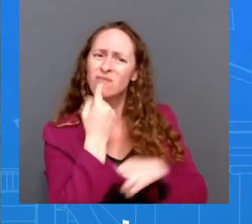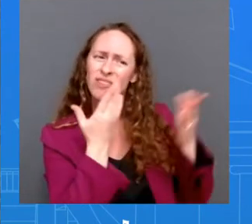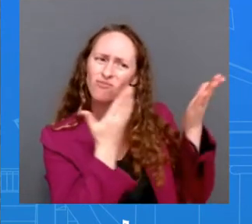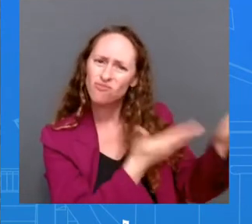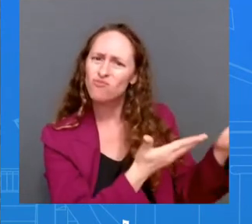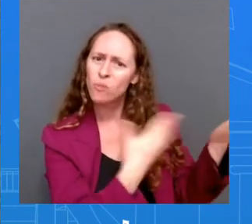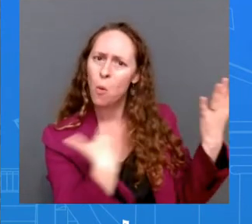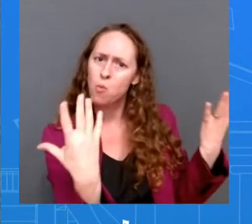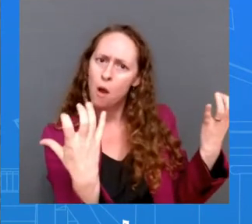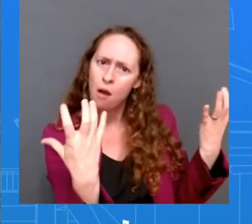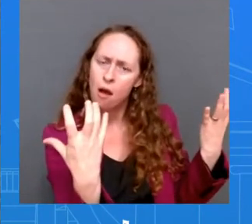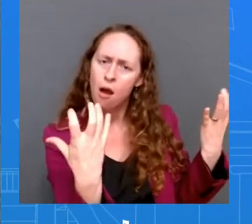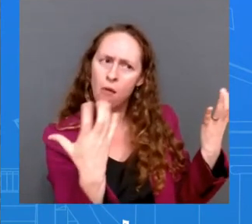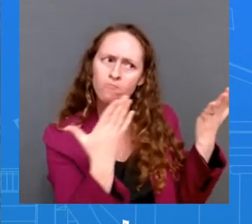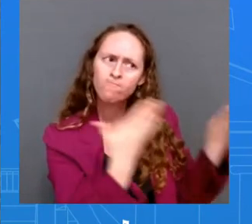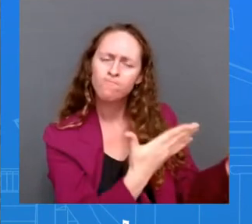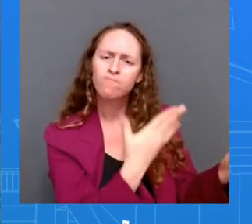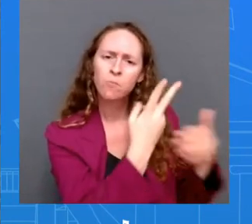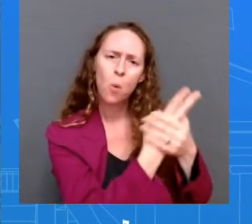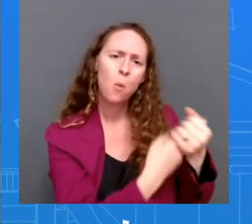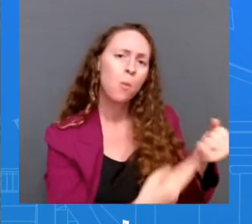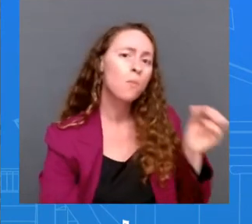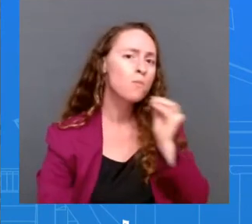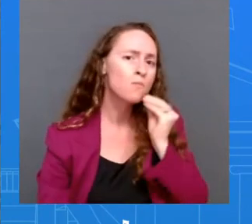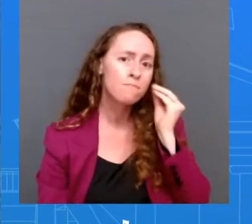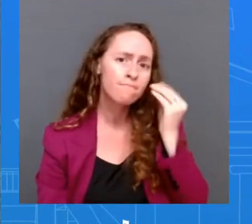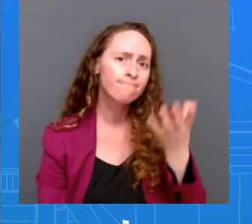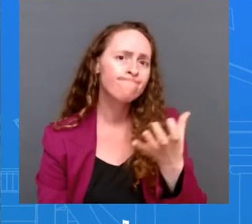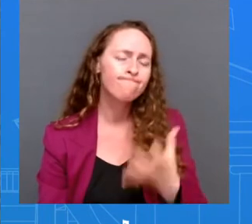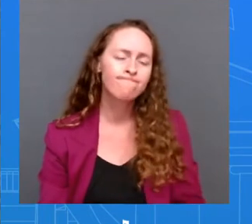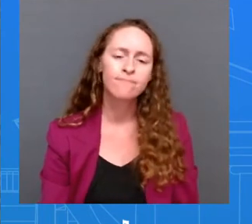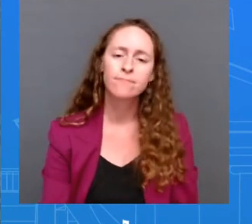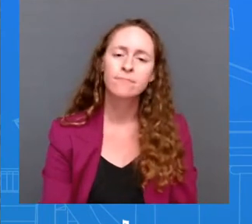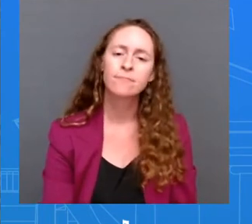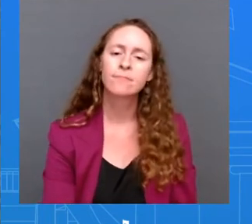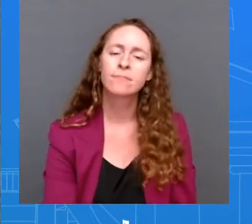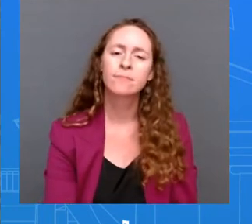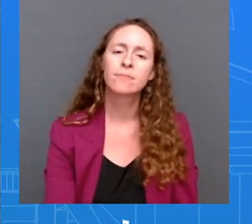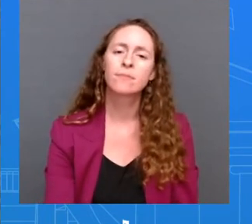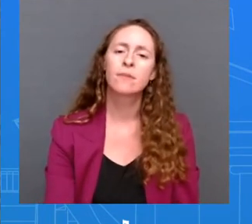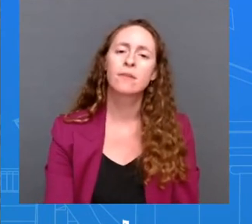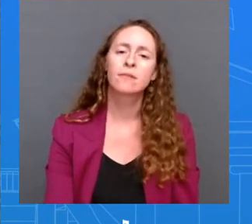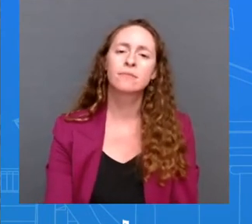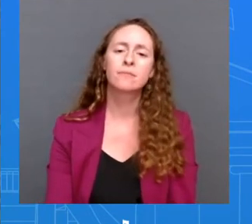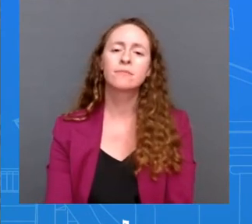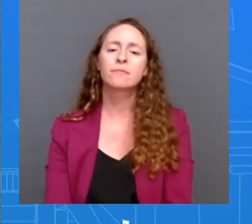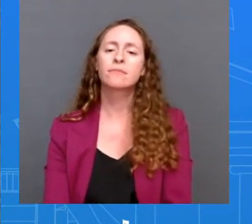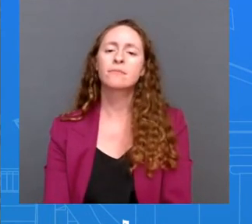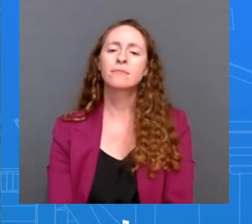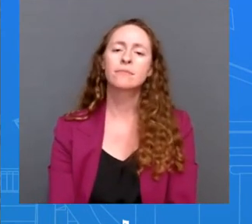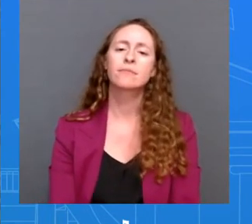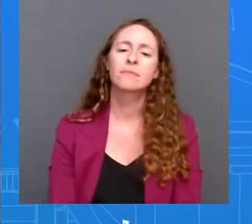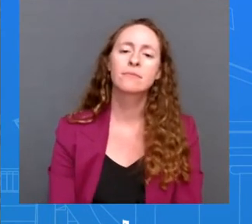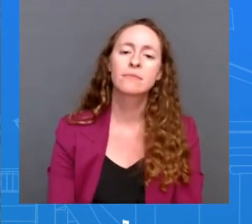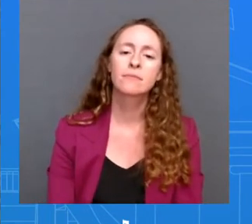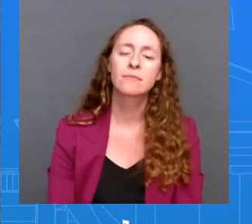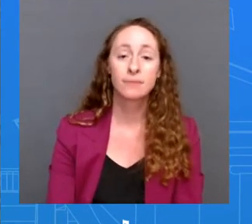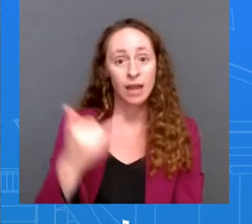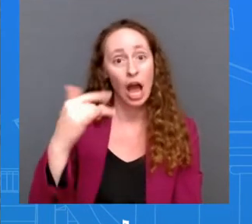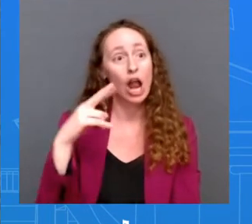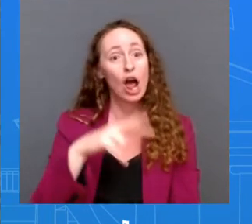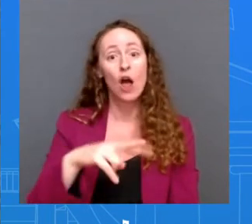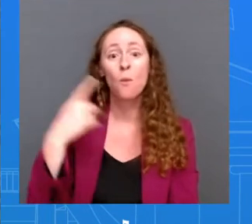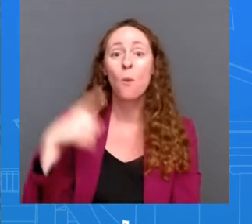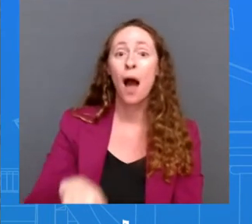you'll notice that the day after we did that, the Russians started talking, even publicly. So I'll leave it at